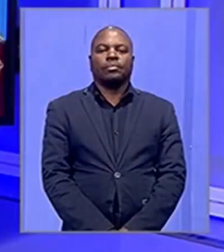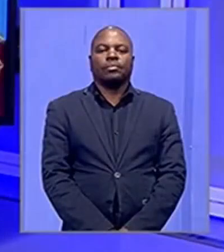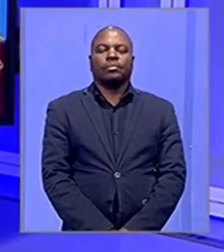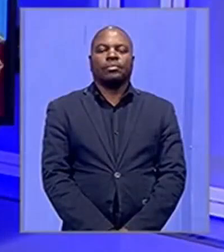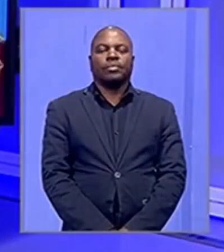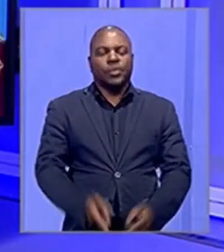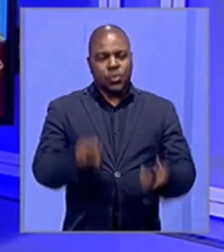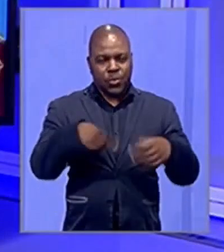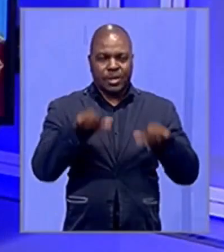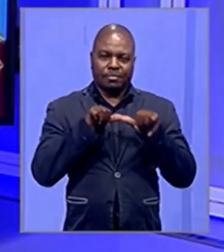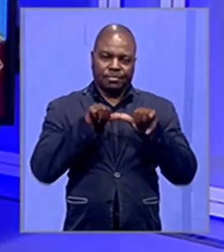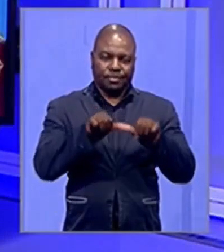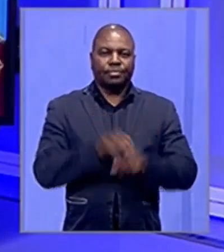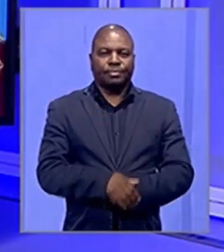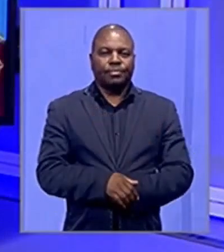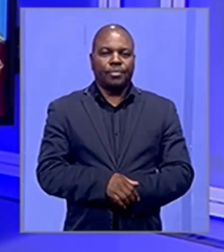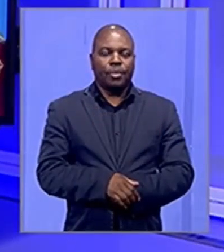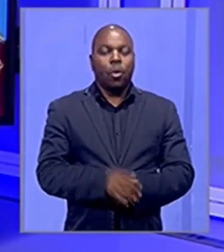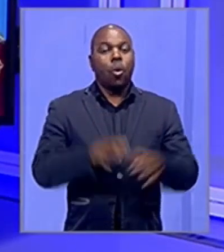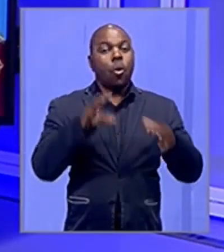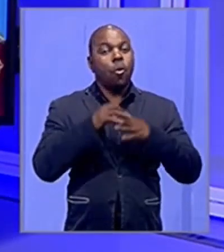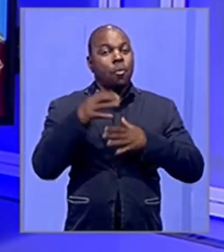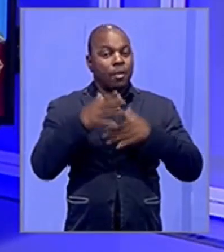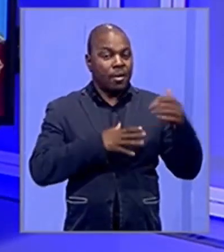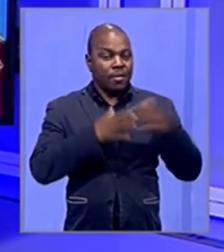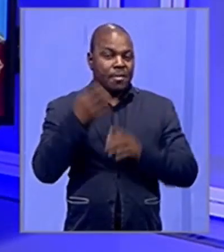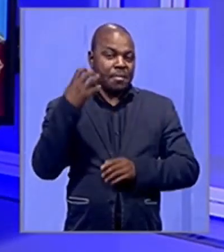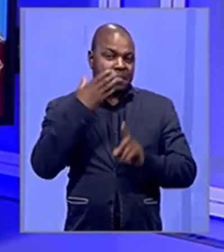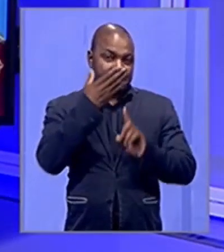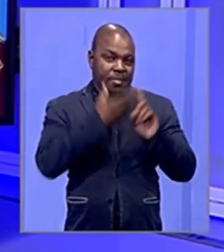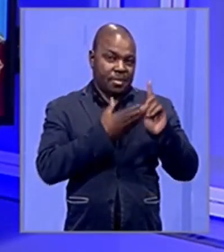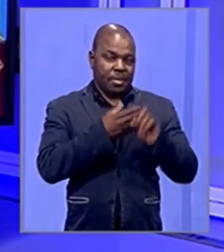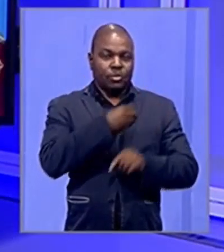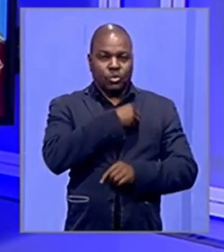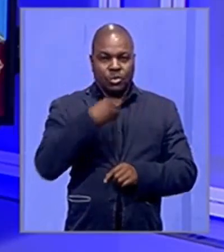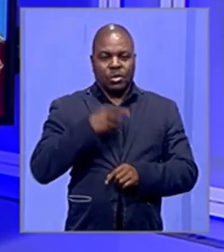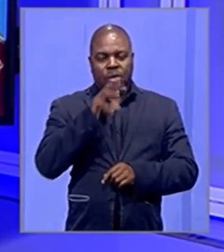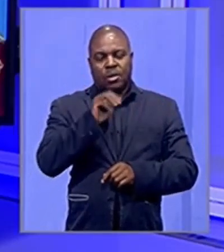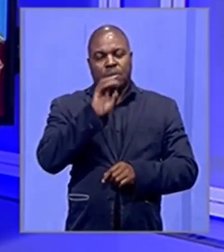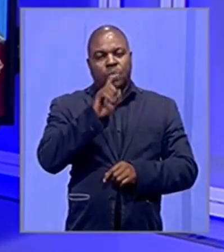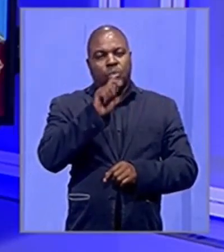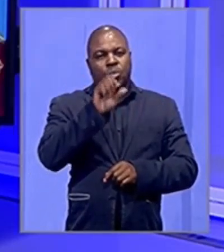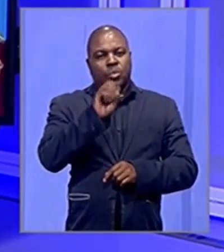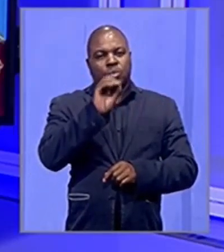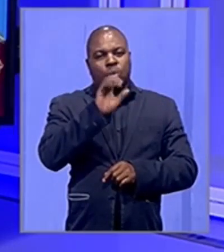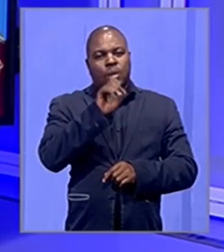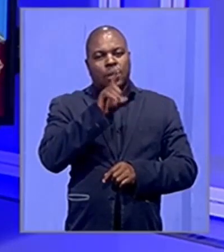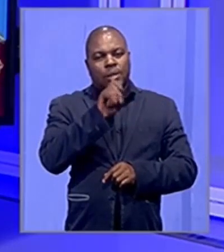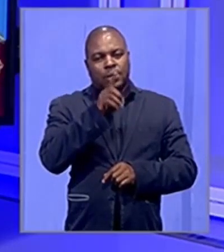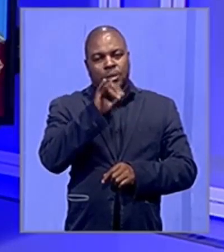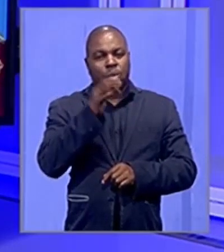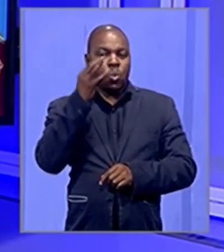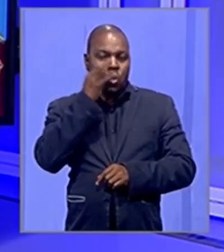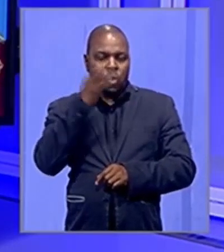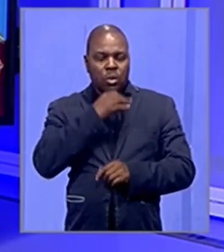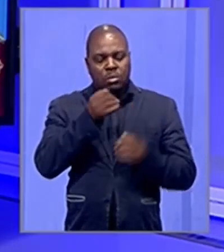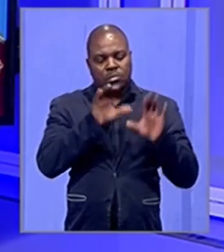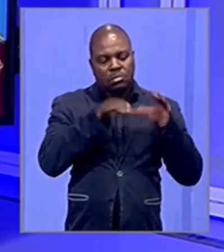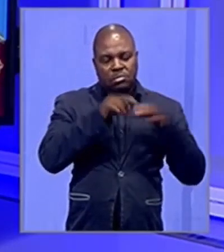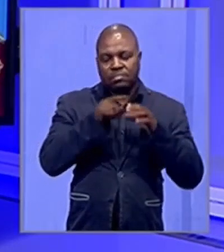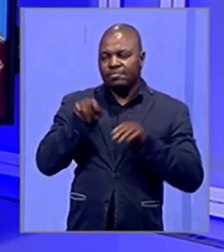Re atela pele letona la ditaba tsa lehae ngaka Aaron Motswaledi o re mmuso ntse o lekola kahlolo tse pedi tse dilweng ke lekgotla le phahameng